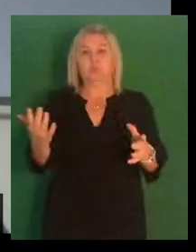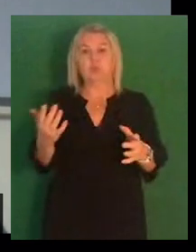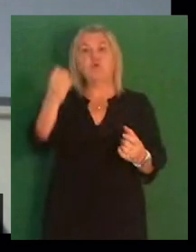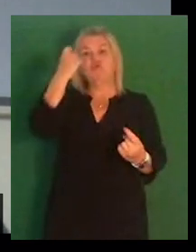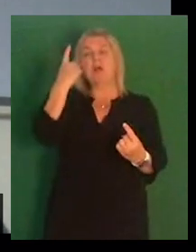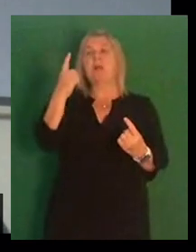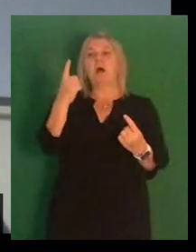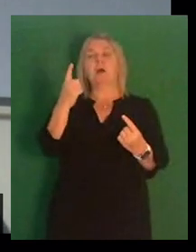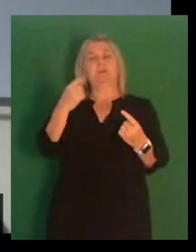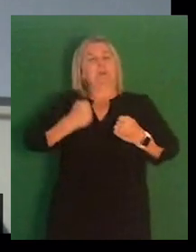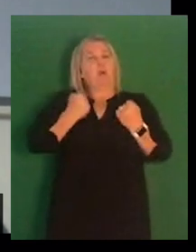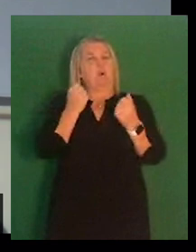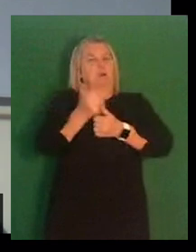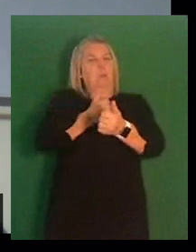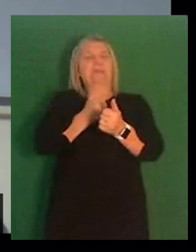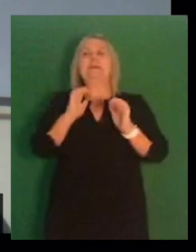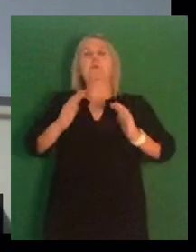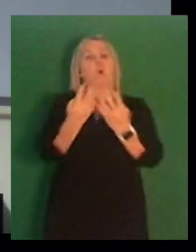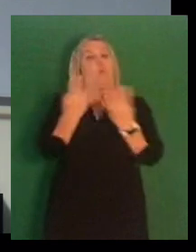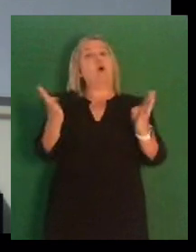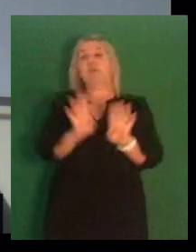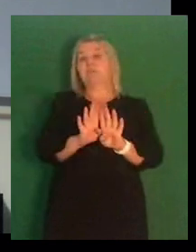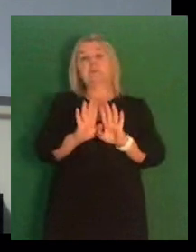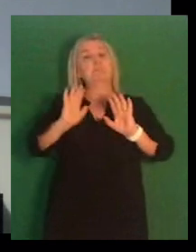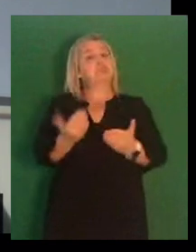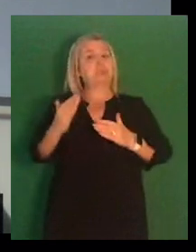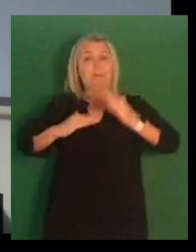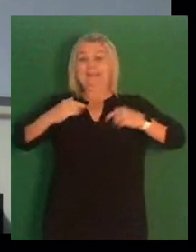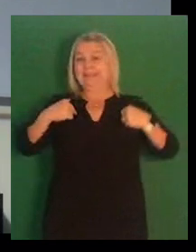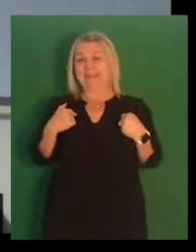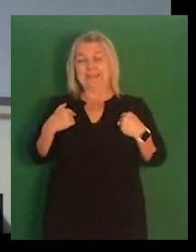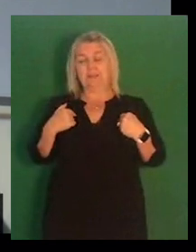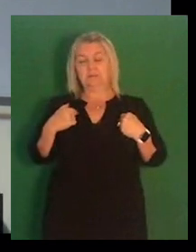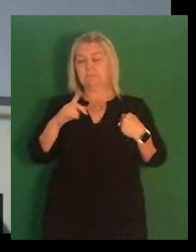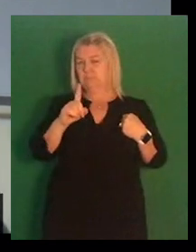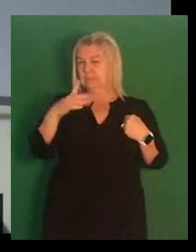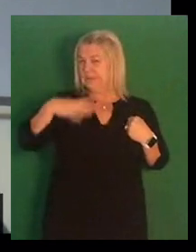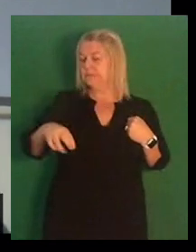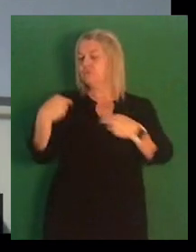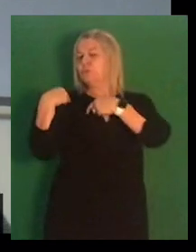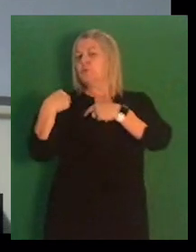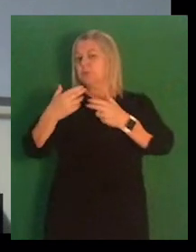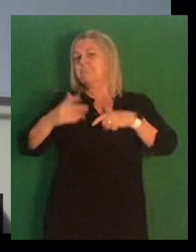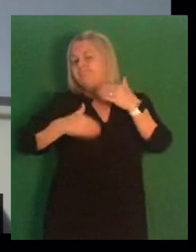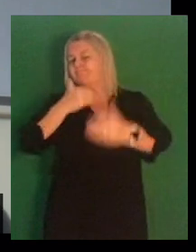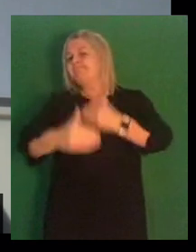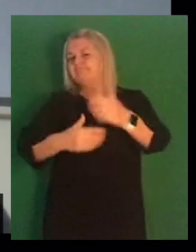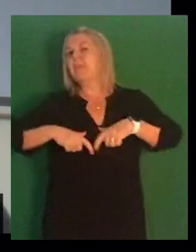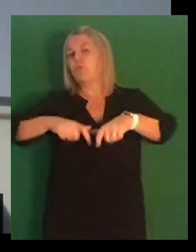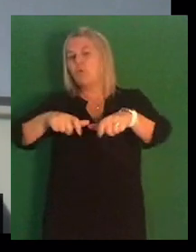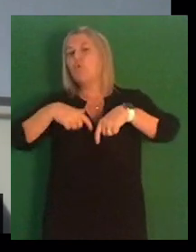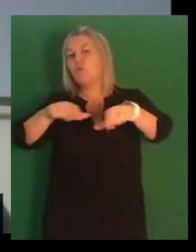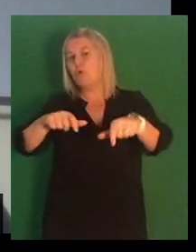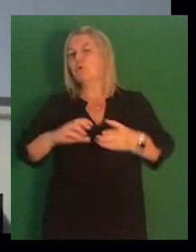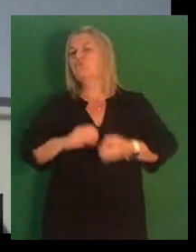Walls company, we had a particular responsibility to carry on making theatre work. So one of the ways that we did that was to launch